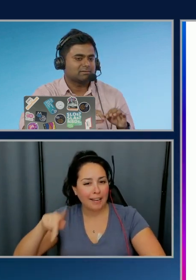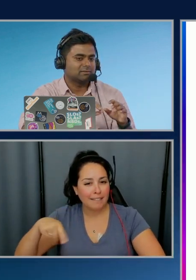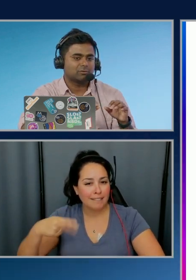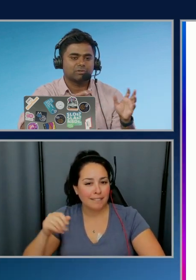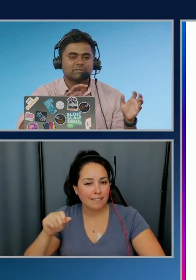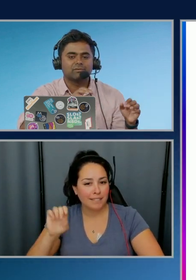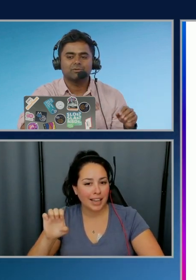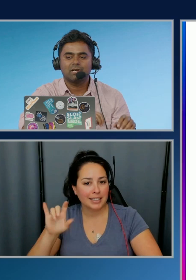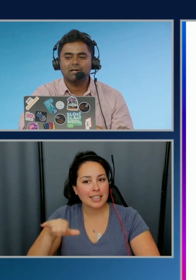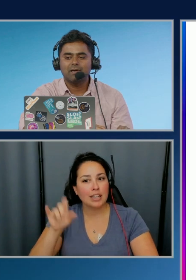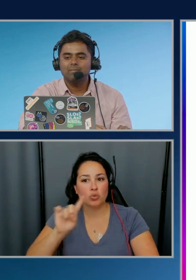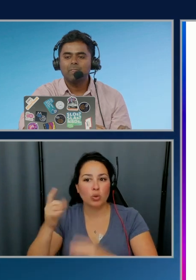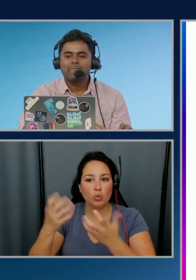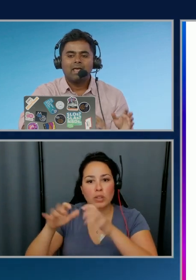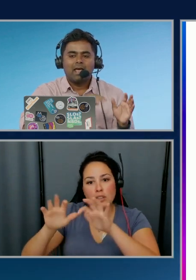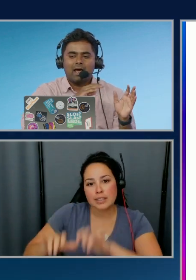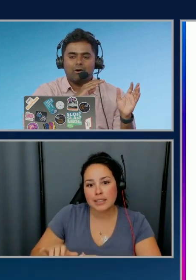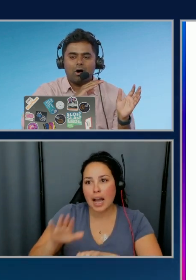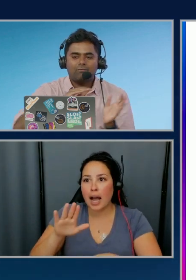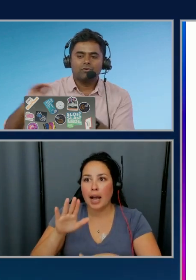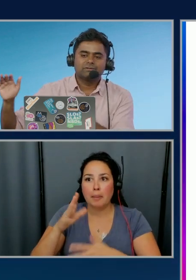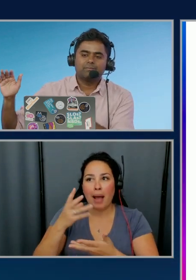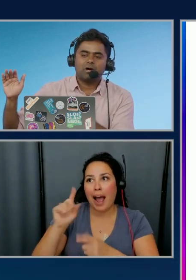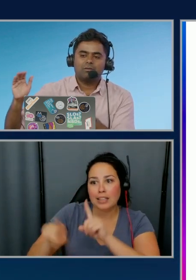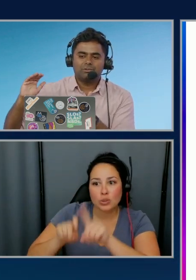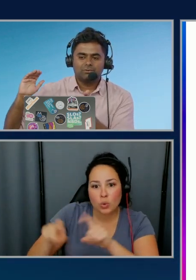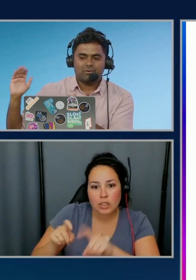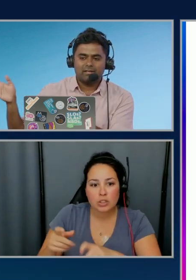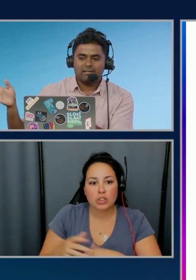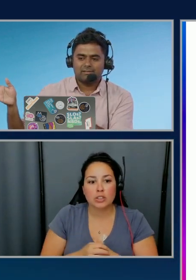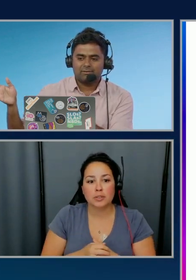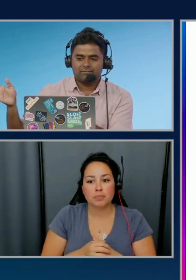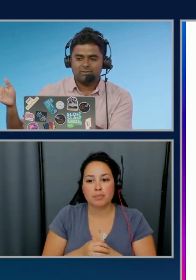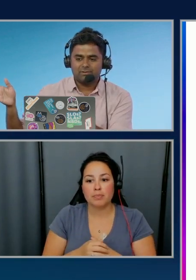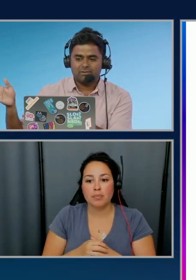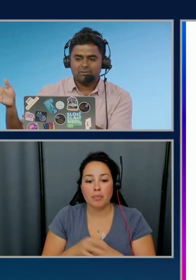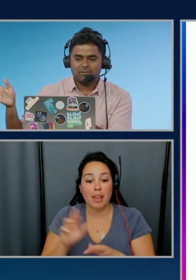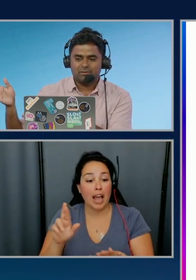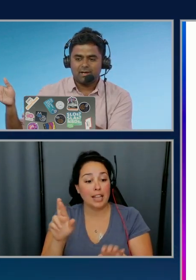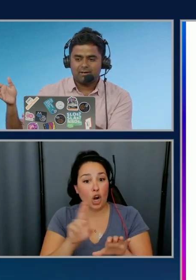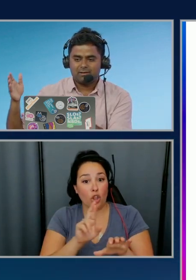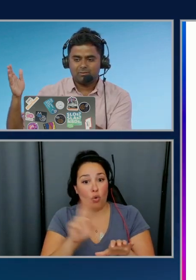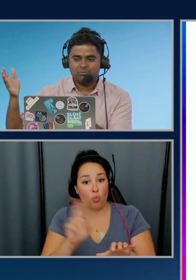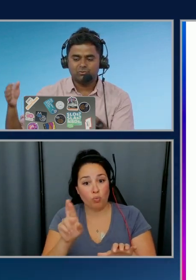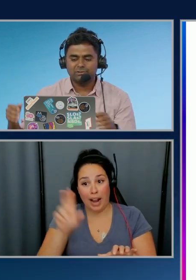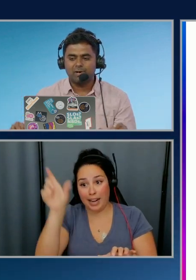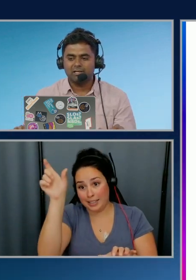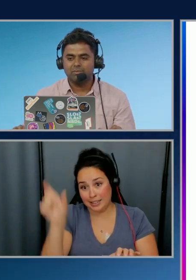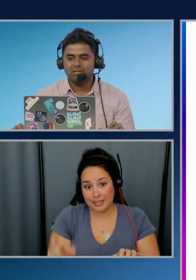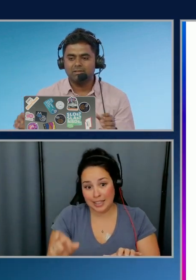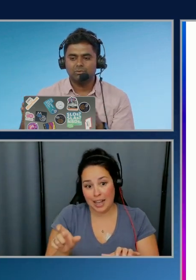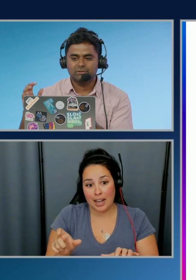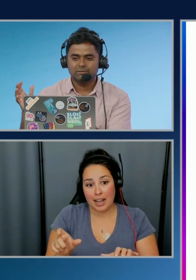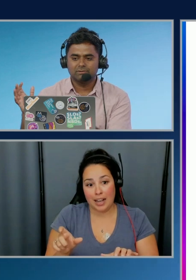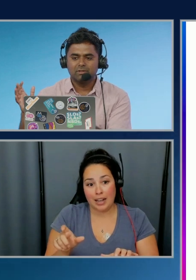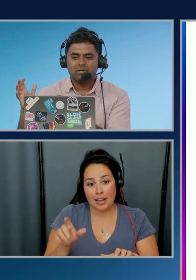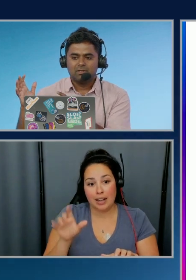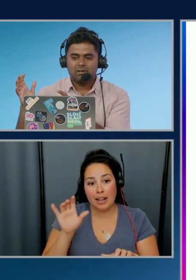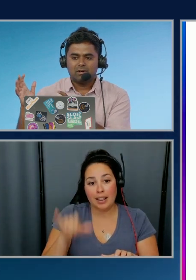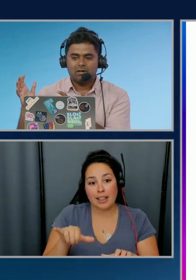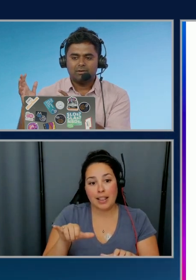prompts, ask the questions away to the LLM. And off goes that prompt to the right-hand side of the diagram, which is party B, which